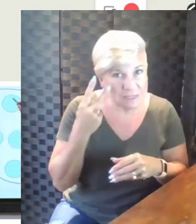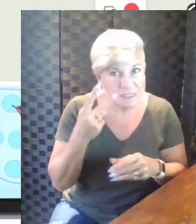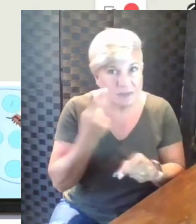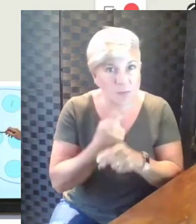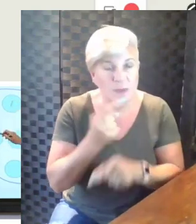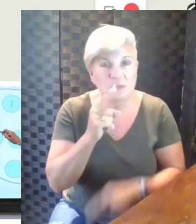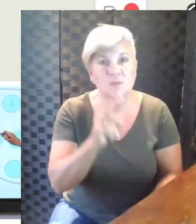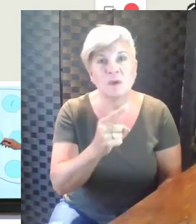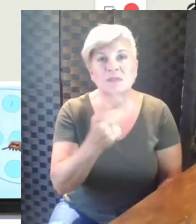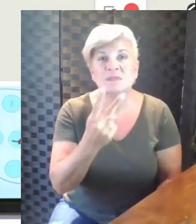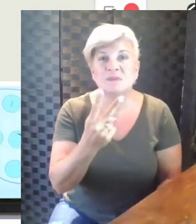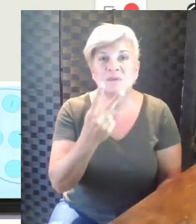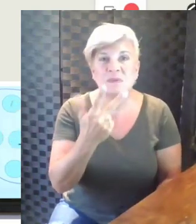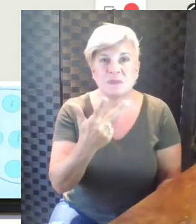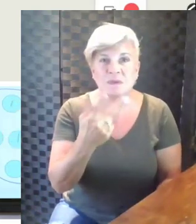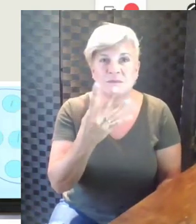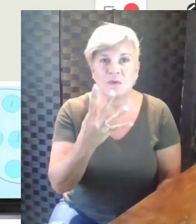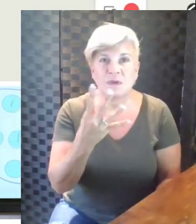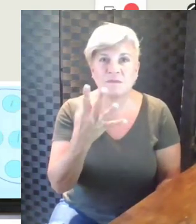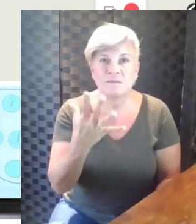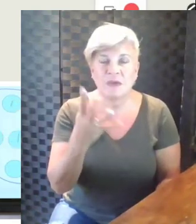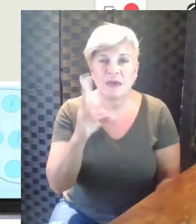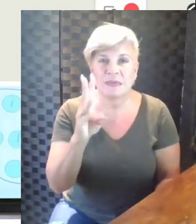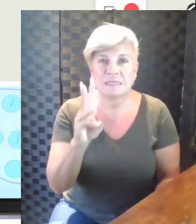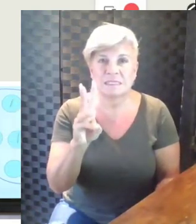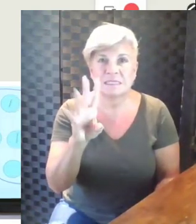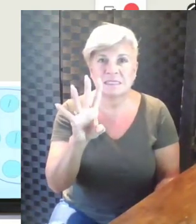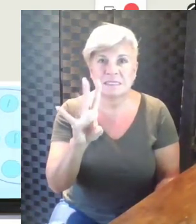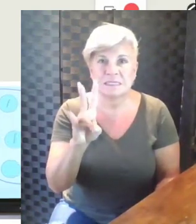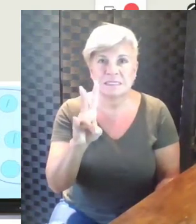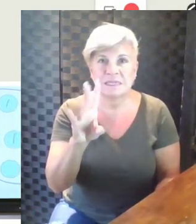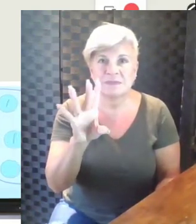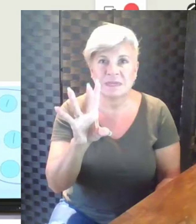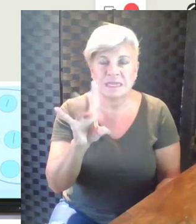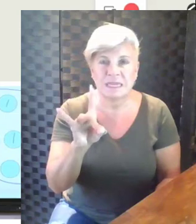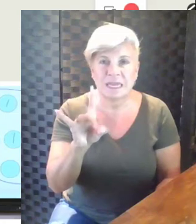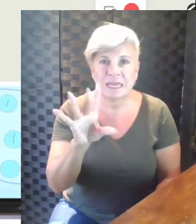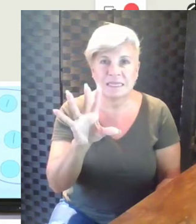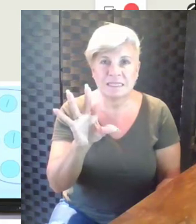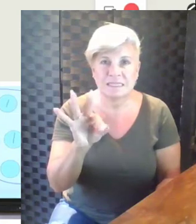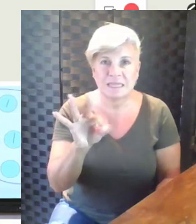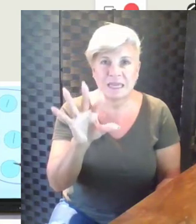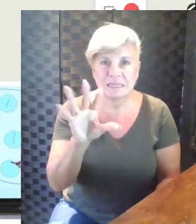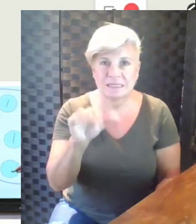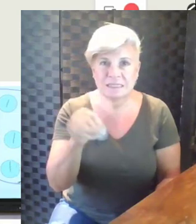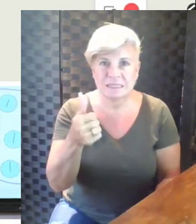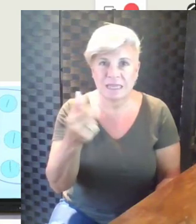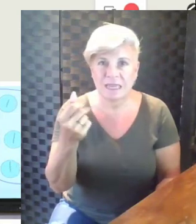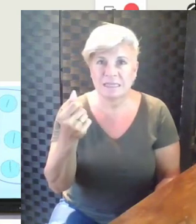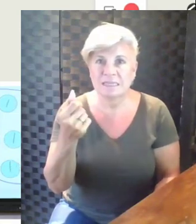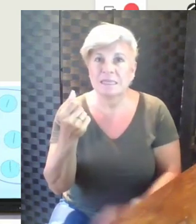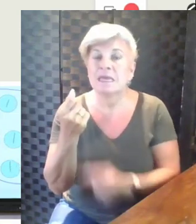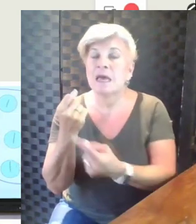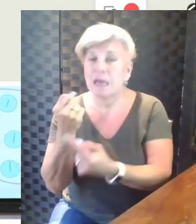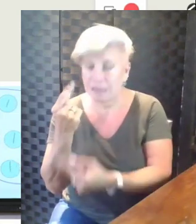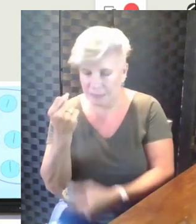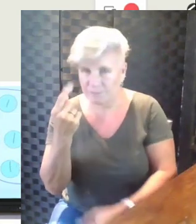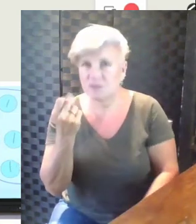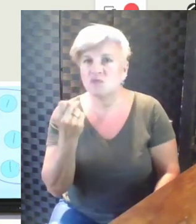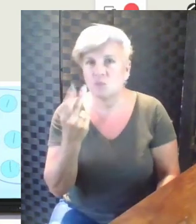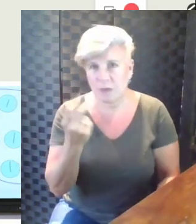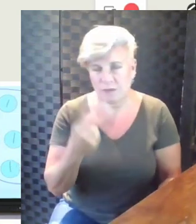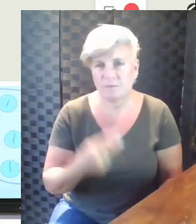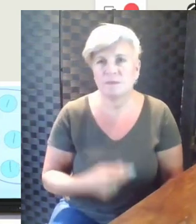1, 2, 3, 4, 5, 6, 7, 8, 9, 10,